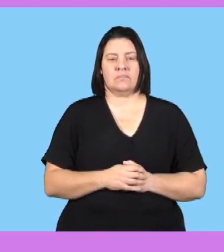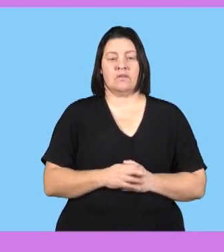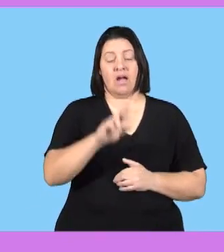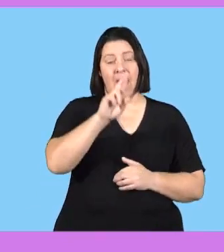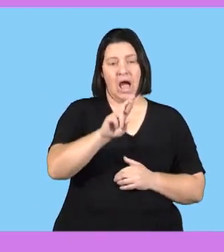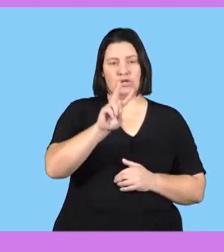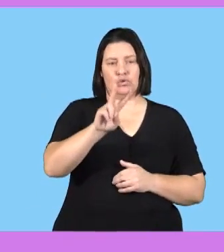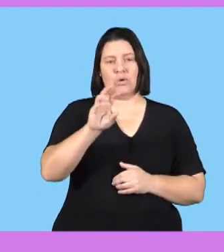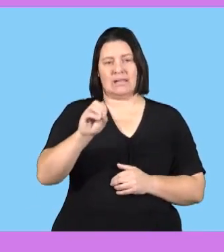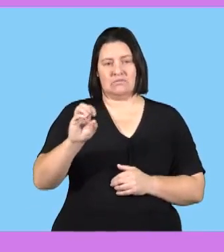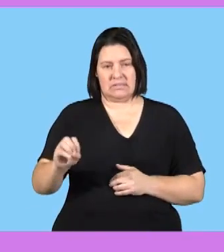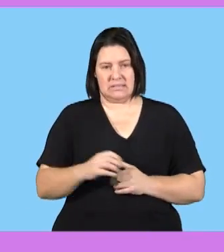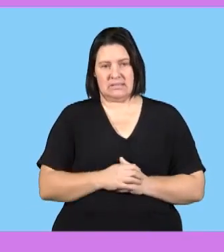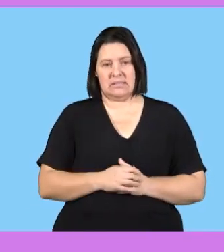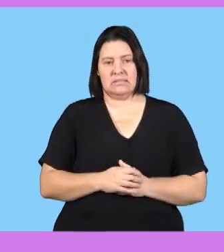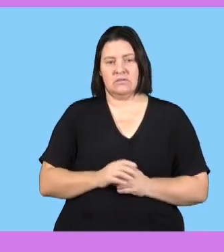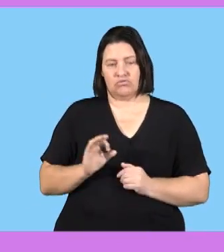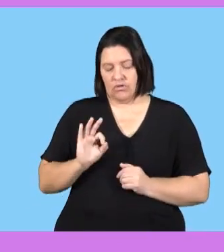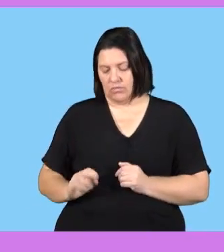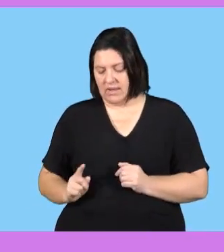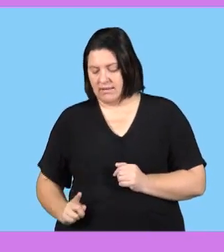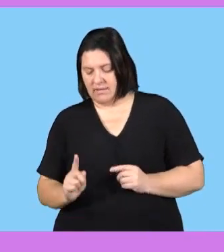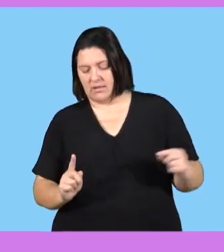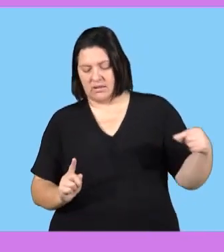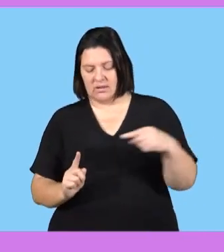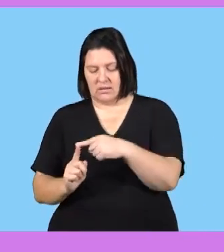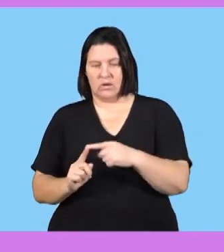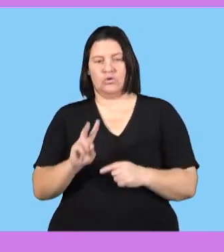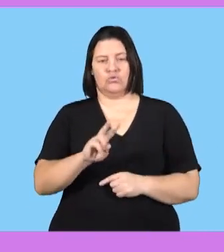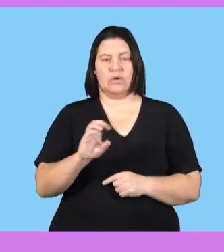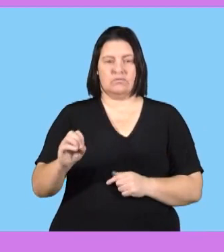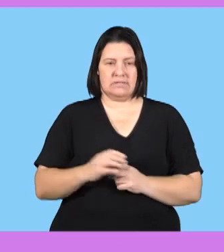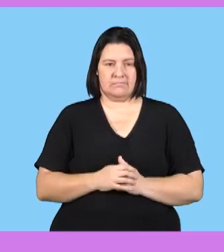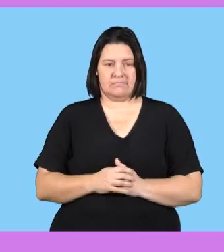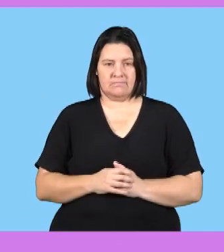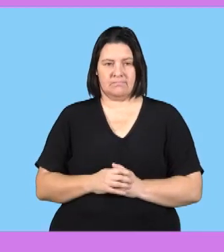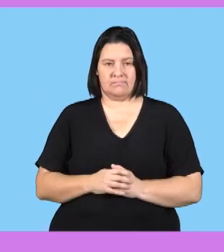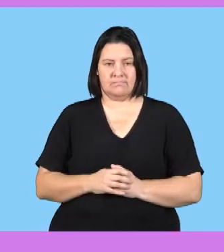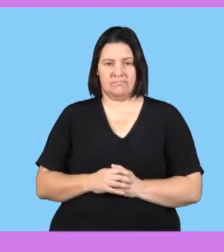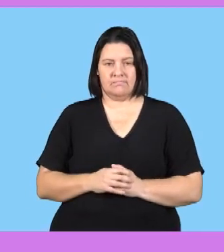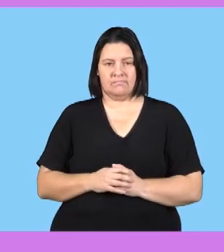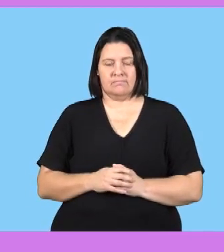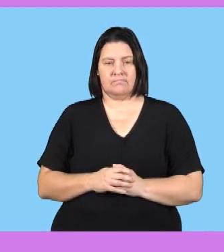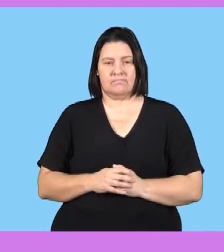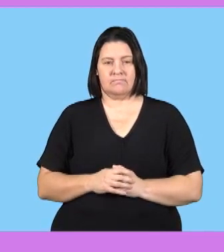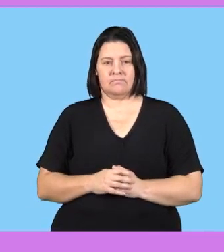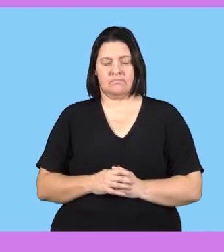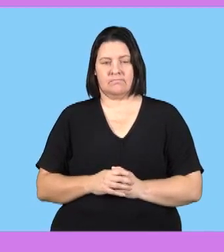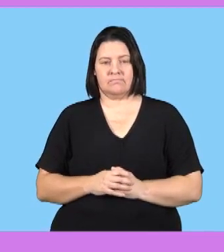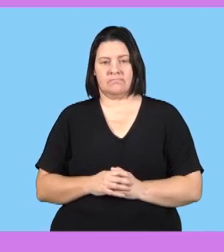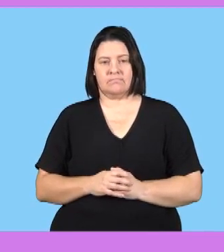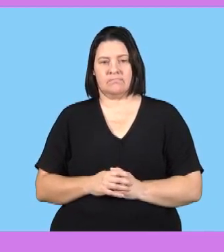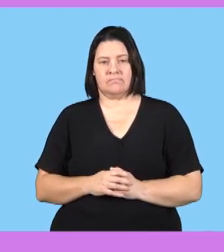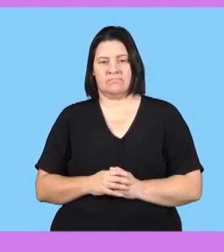the value of R is 200 rand, we can write this value of R here. We can write 200 rand. And we say